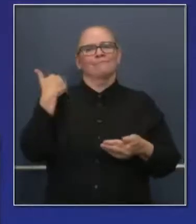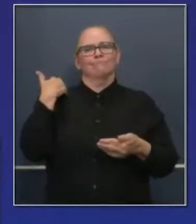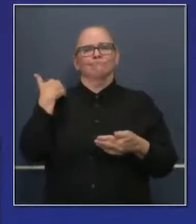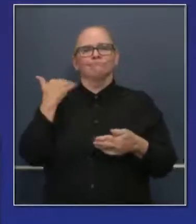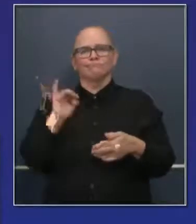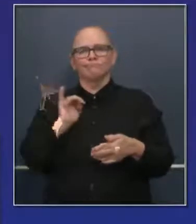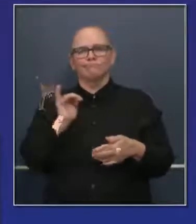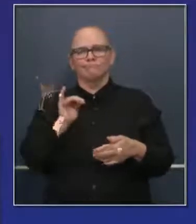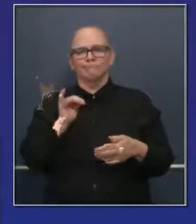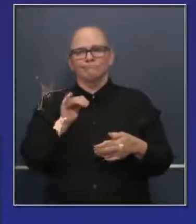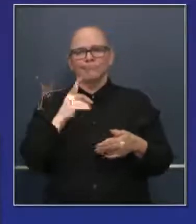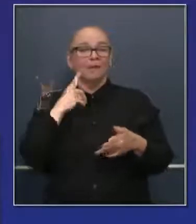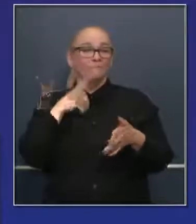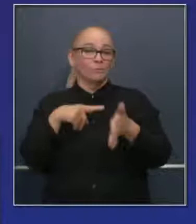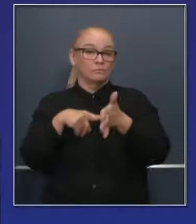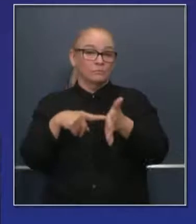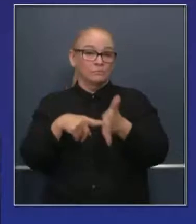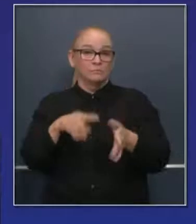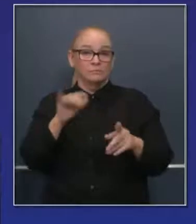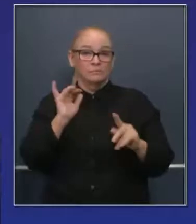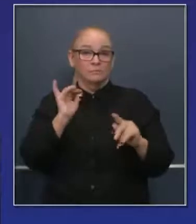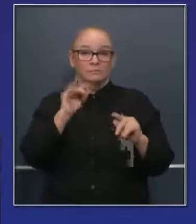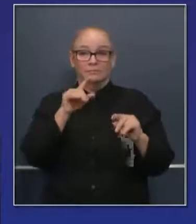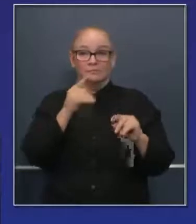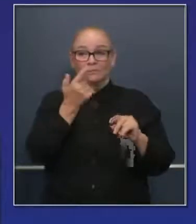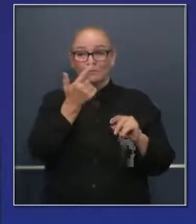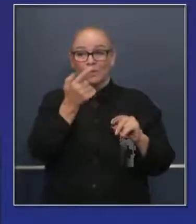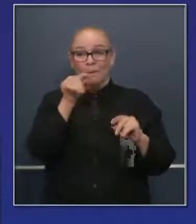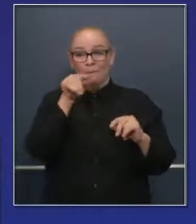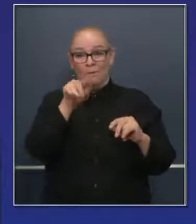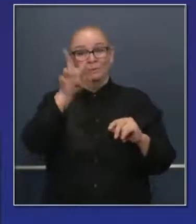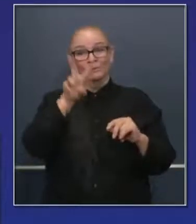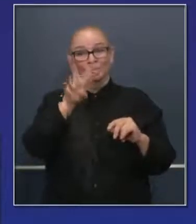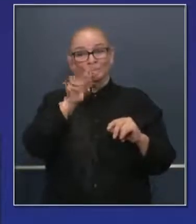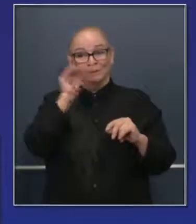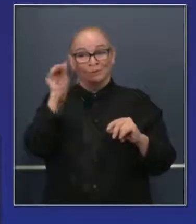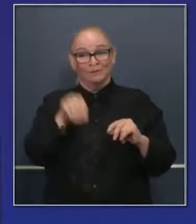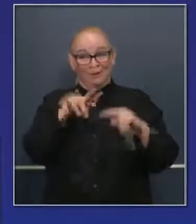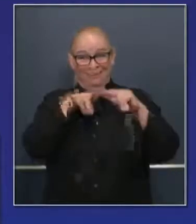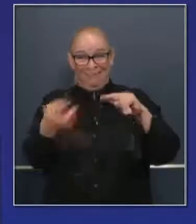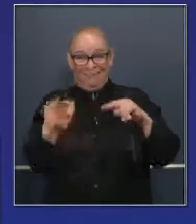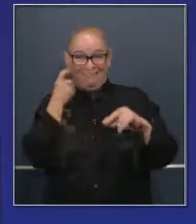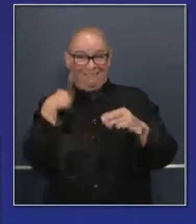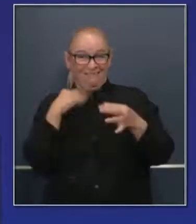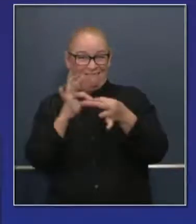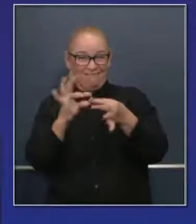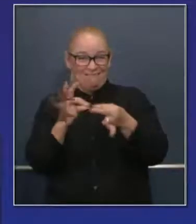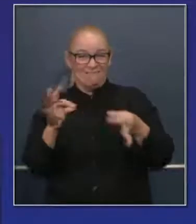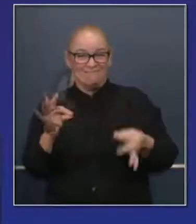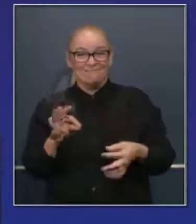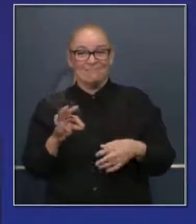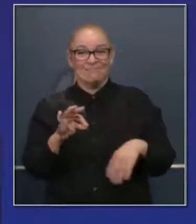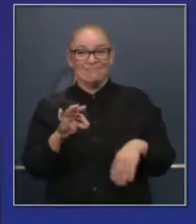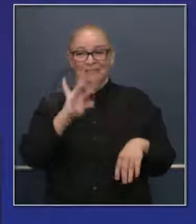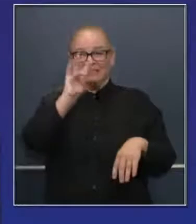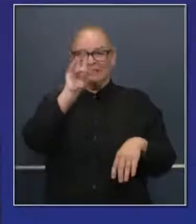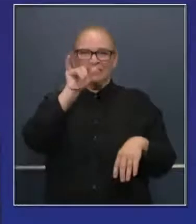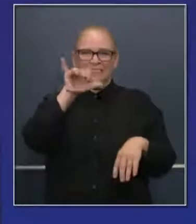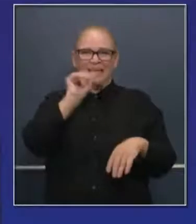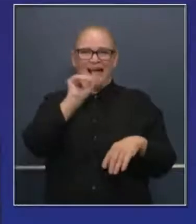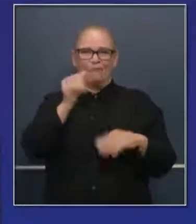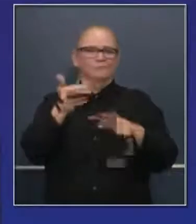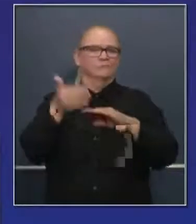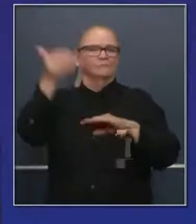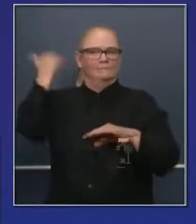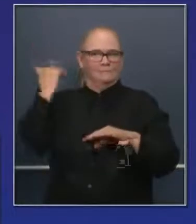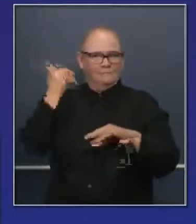signs. 21.2% decline in the 7-day average total number of positive cases. But the positivity rate is